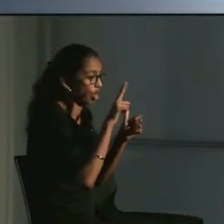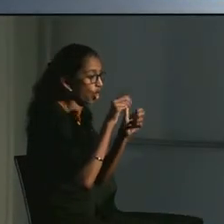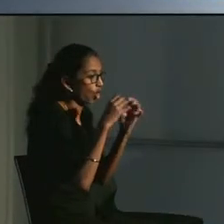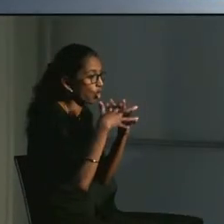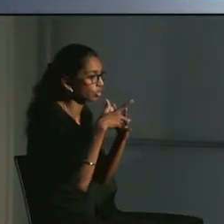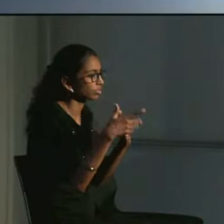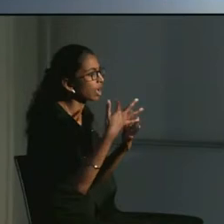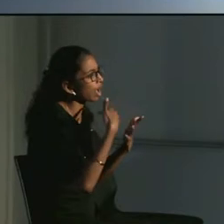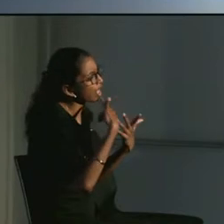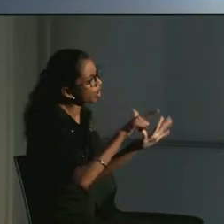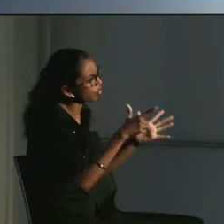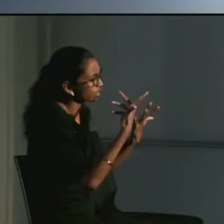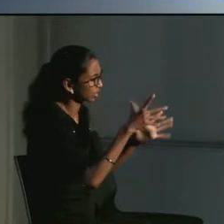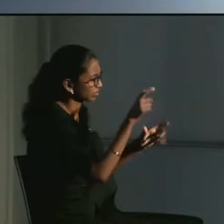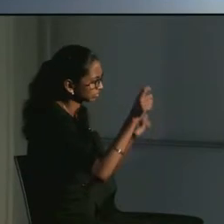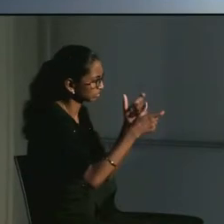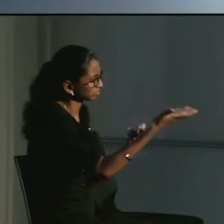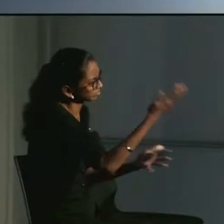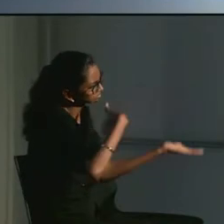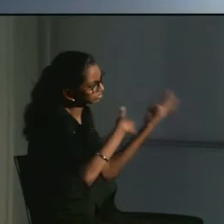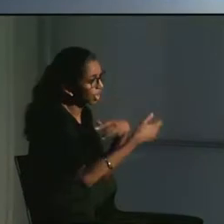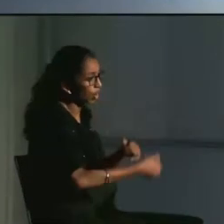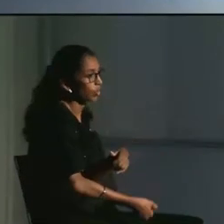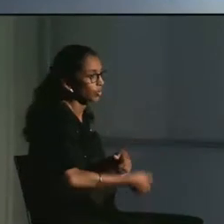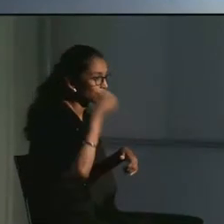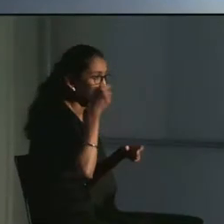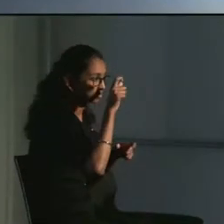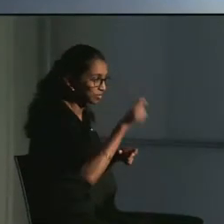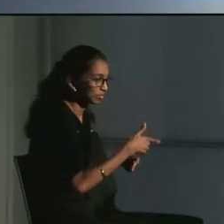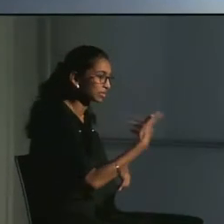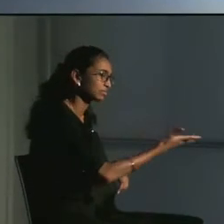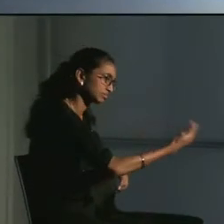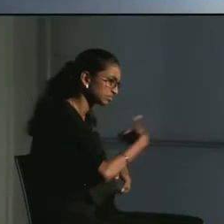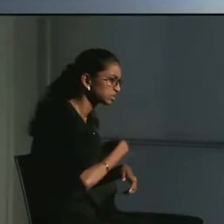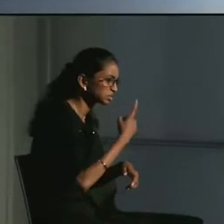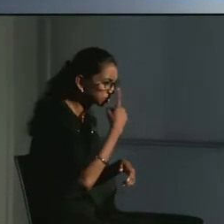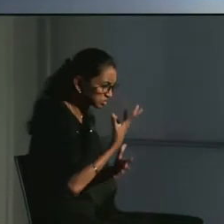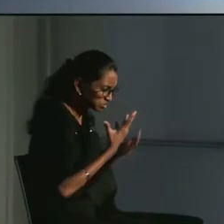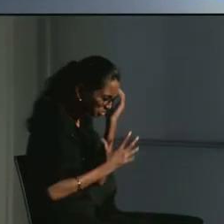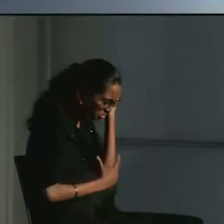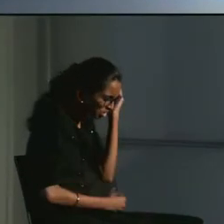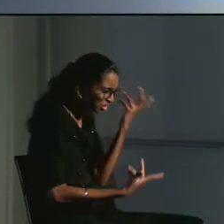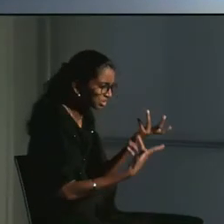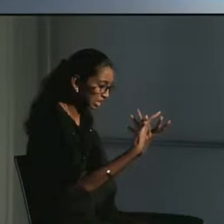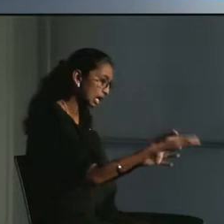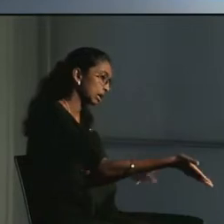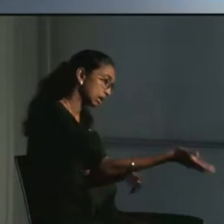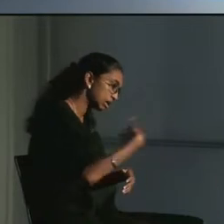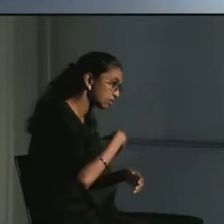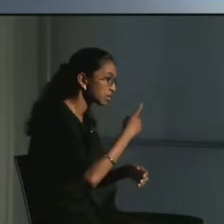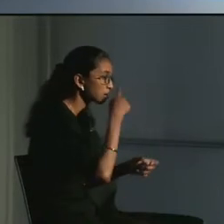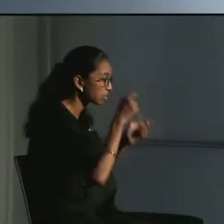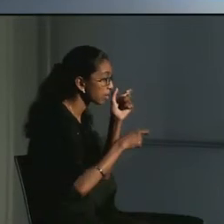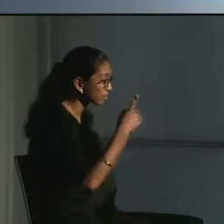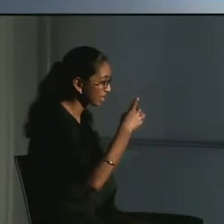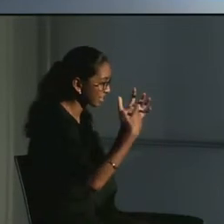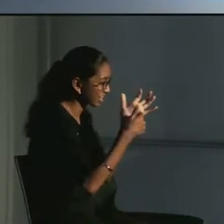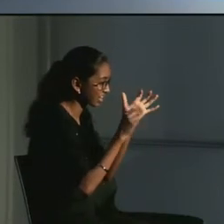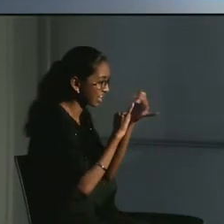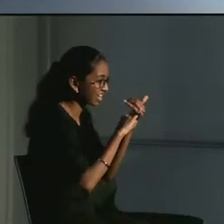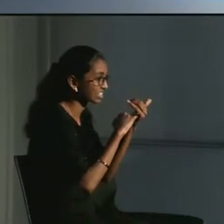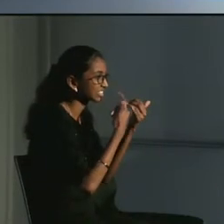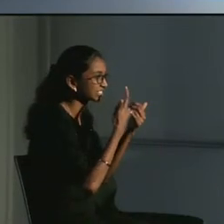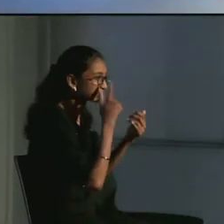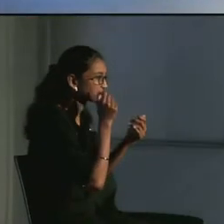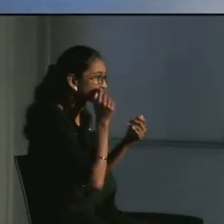come, auto rickshaw drivers, destitute women and men, trans people,